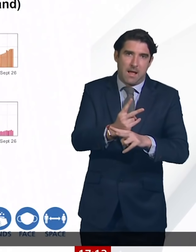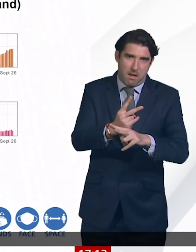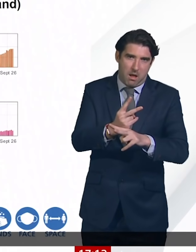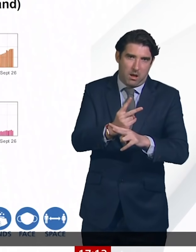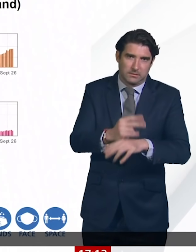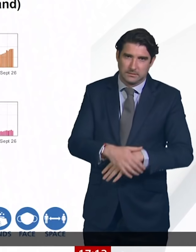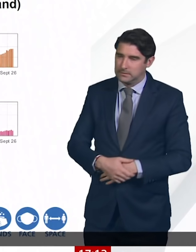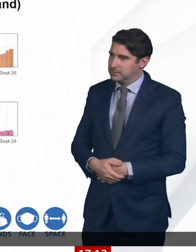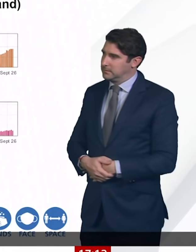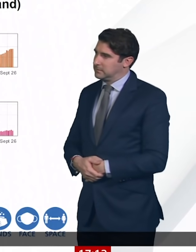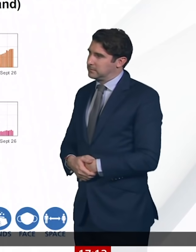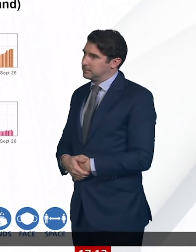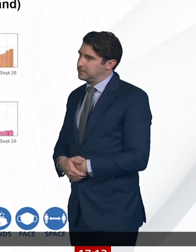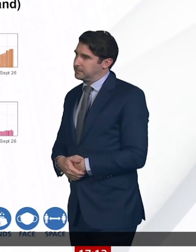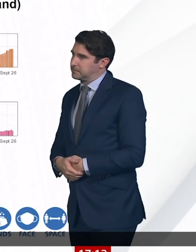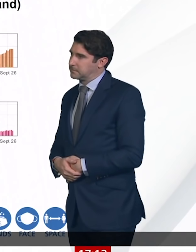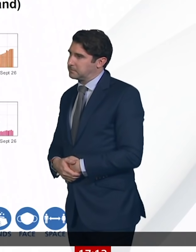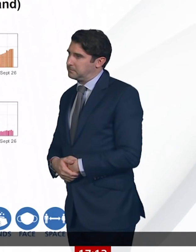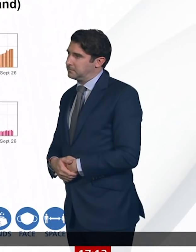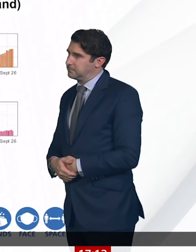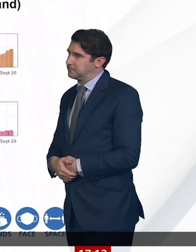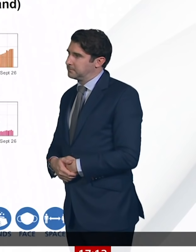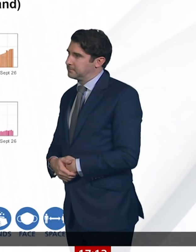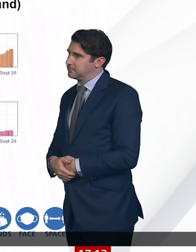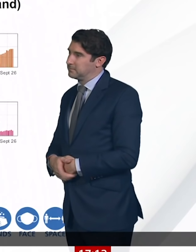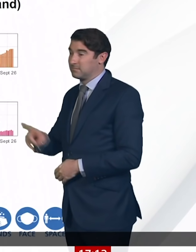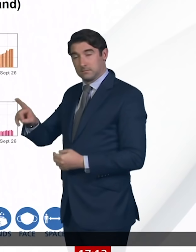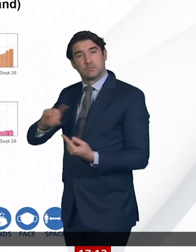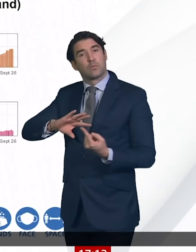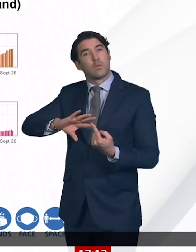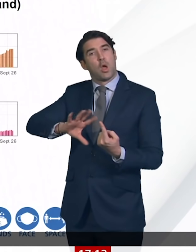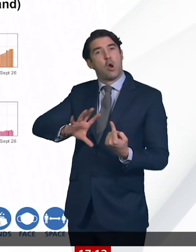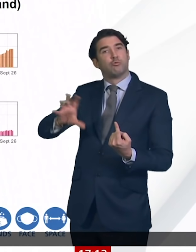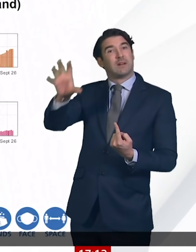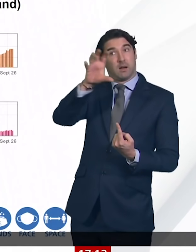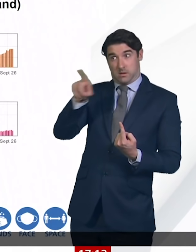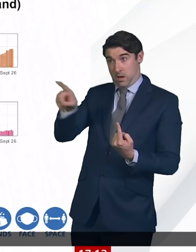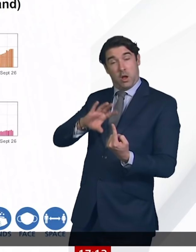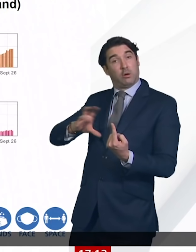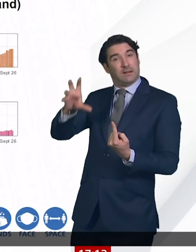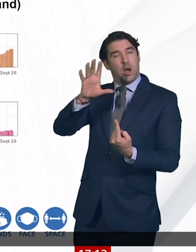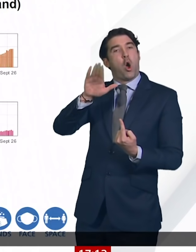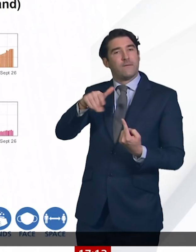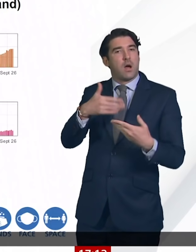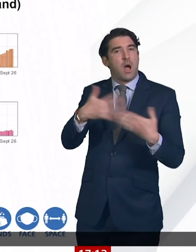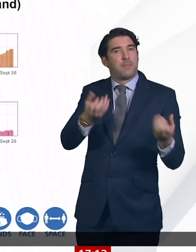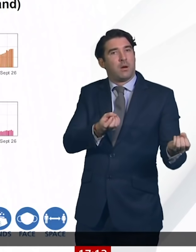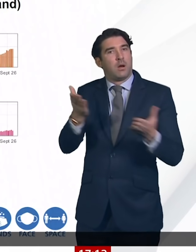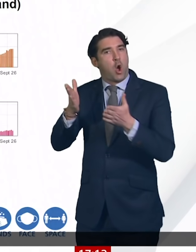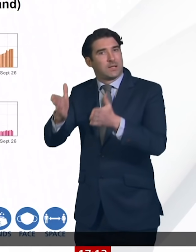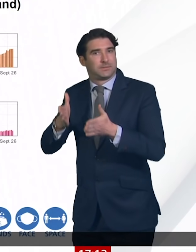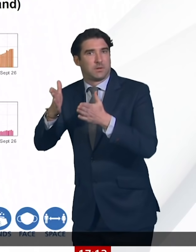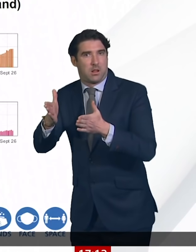And if we look at the hospitalisations across the country, they follow very much the pattern you would expect from the